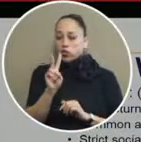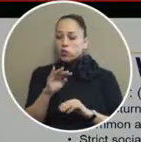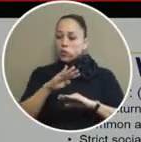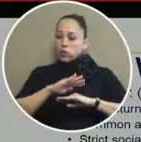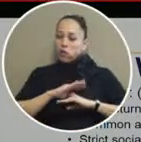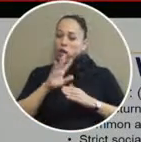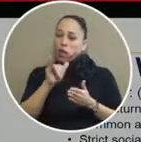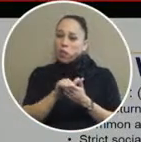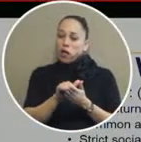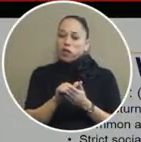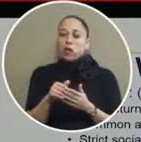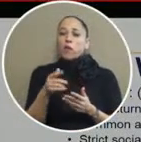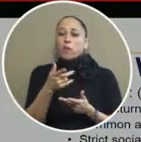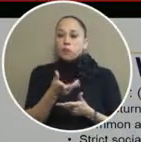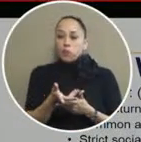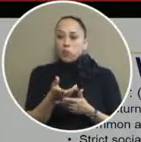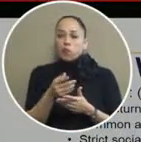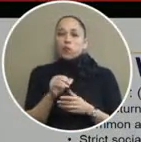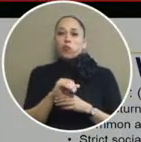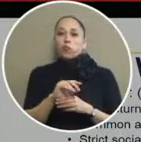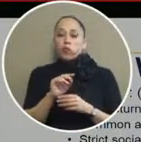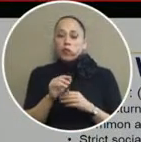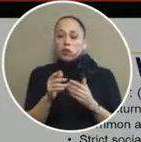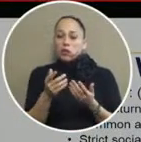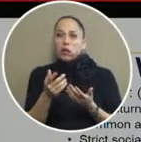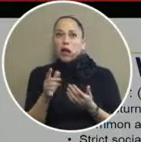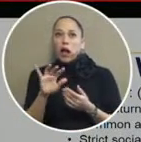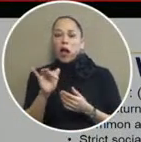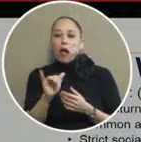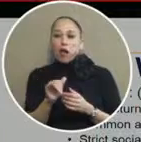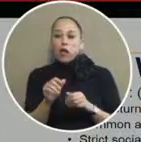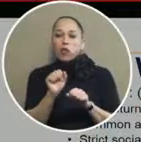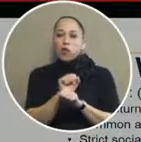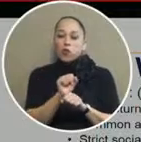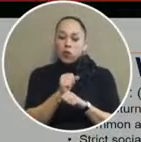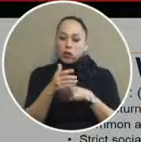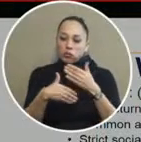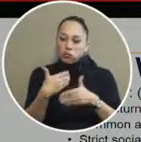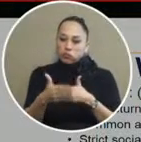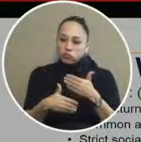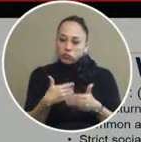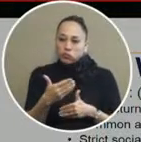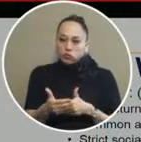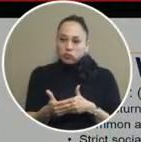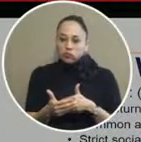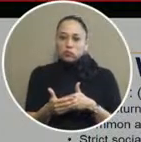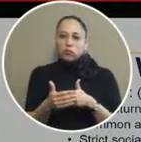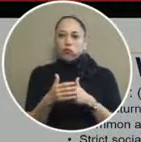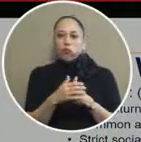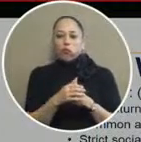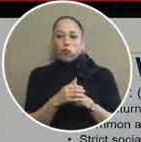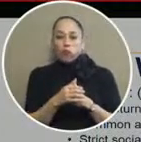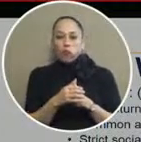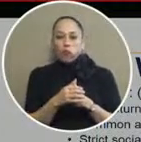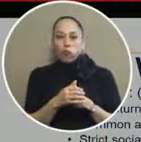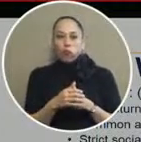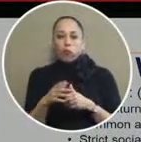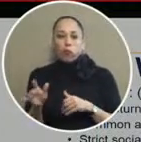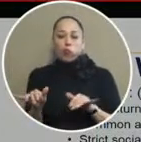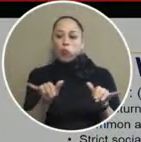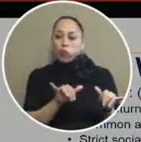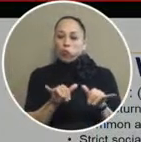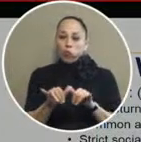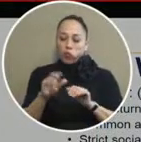that criteria or that gating again a second time. So 7 more consecutive days of declining positive cases with the